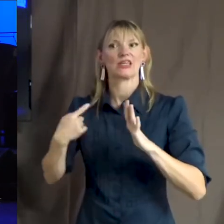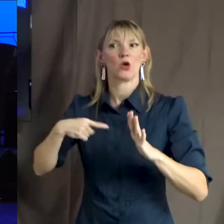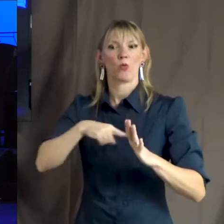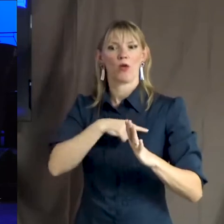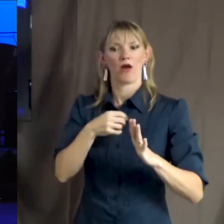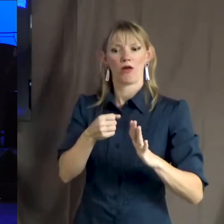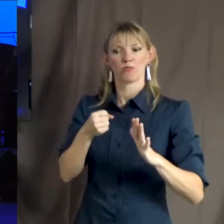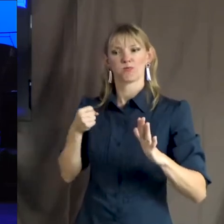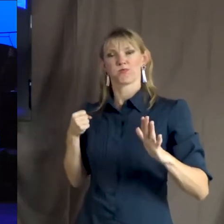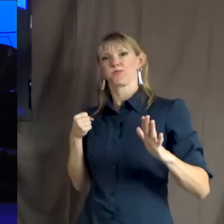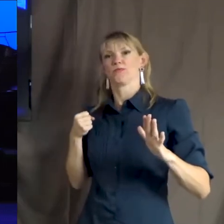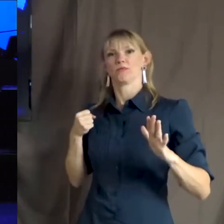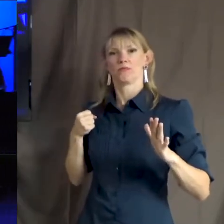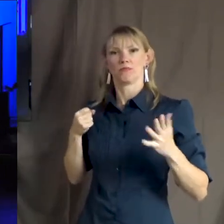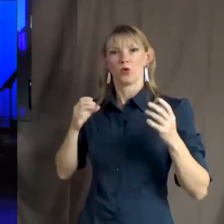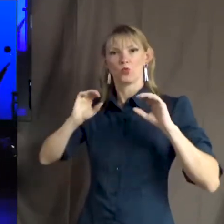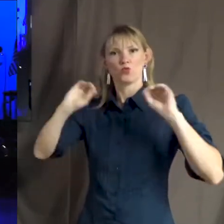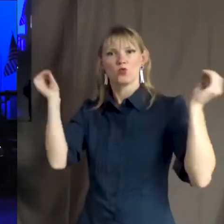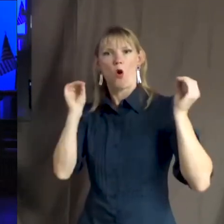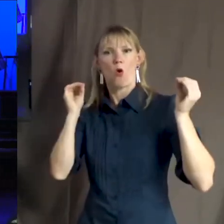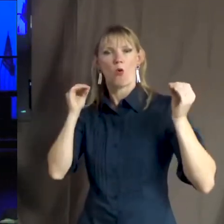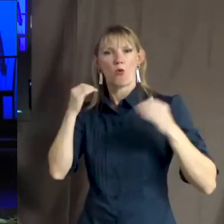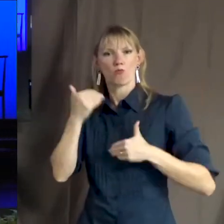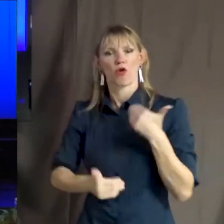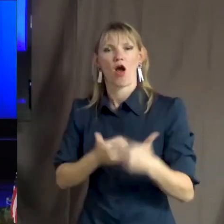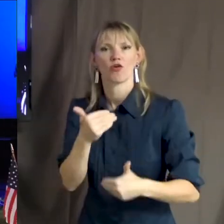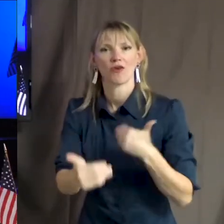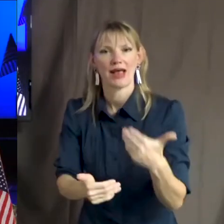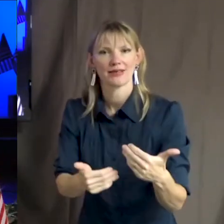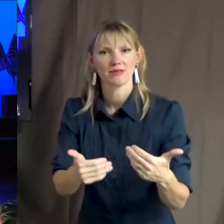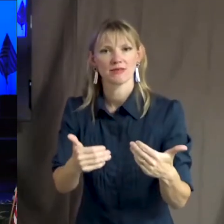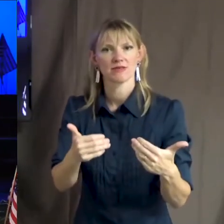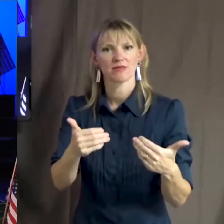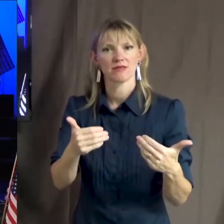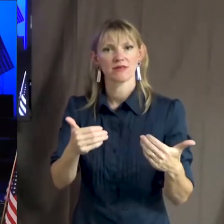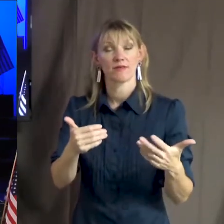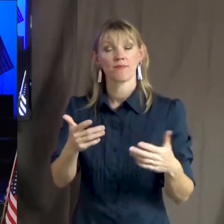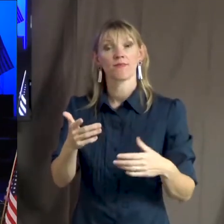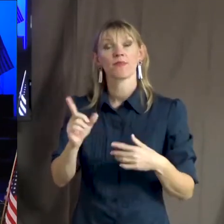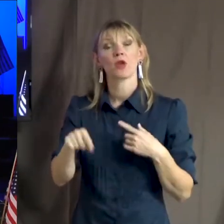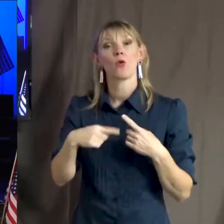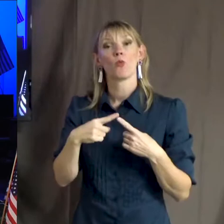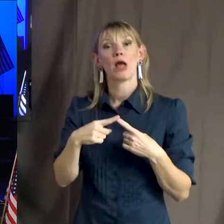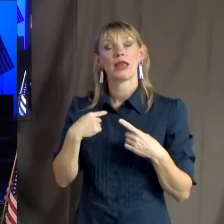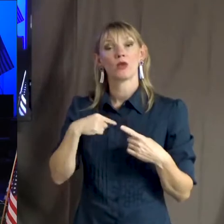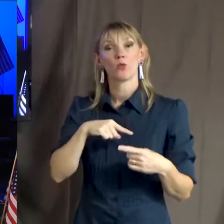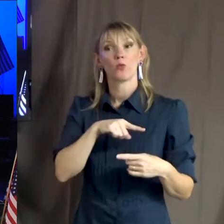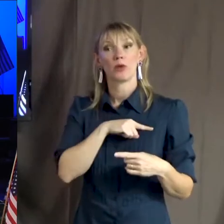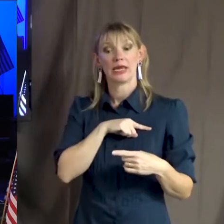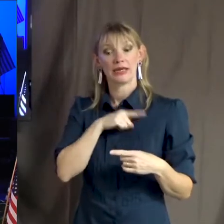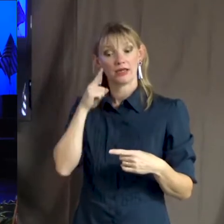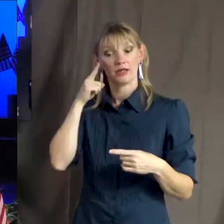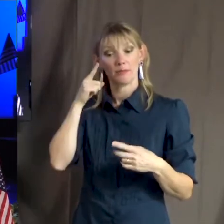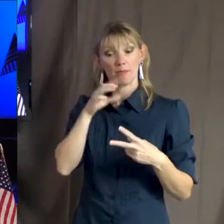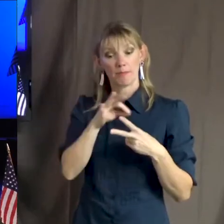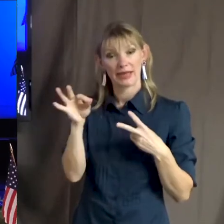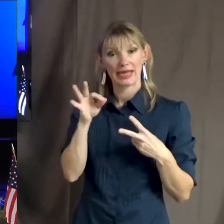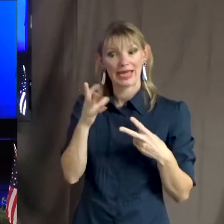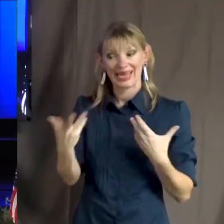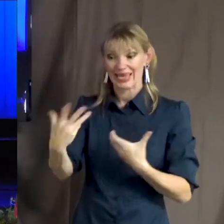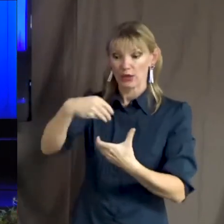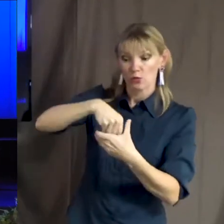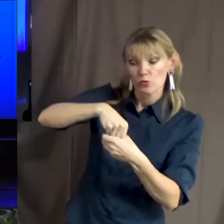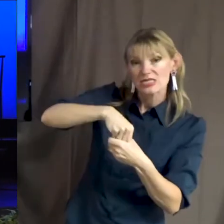back from any sort of moral progress. Where we have chosen inclusivity,